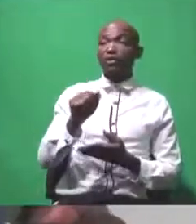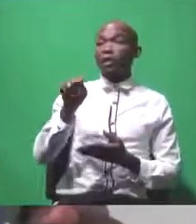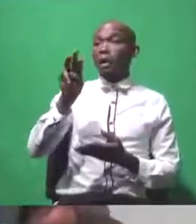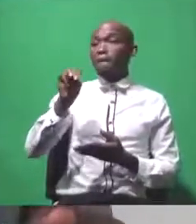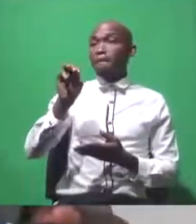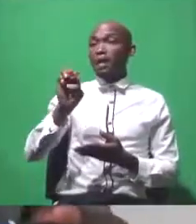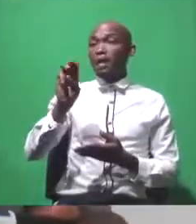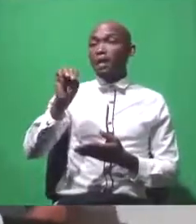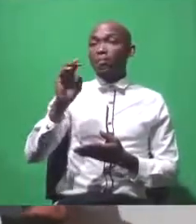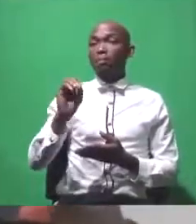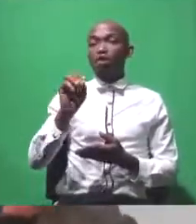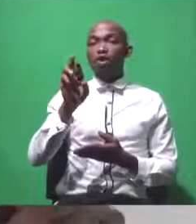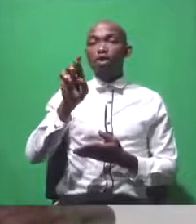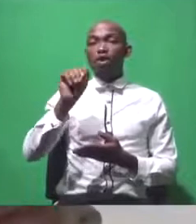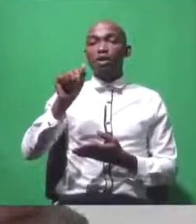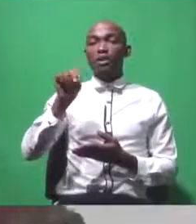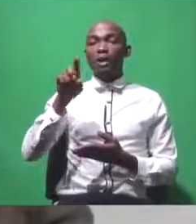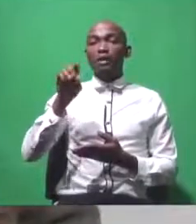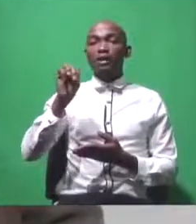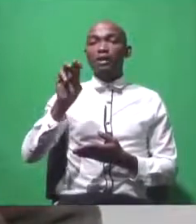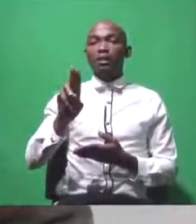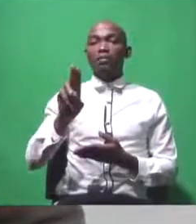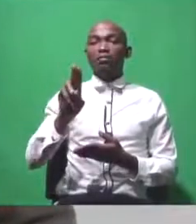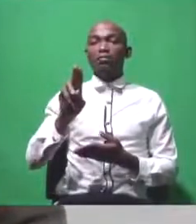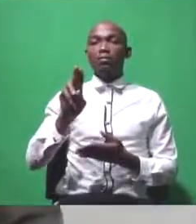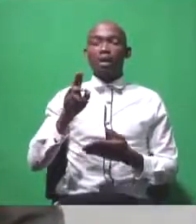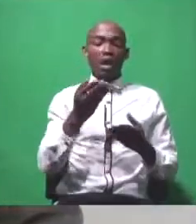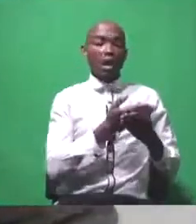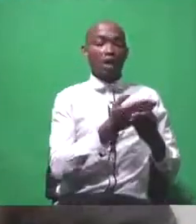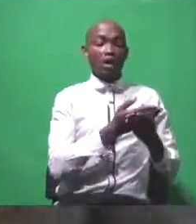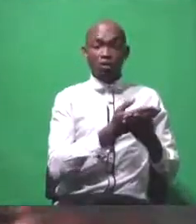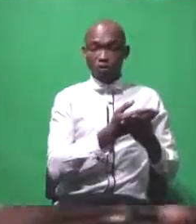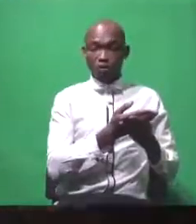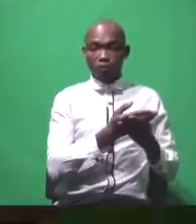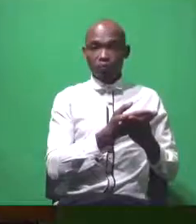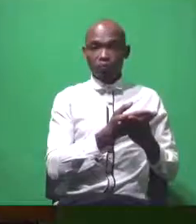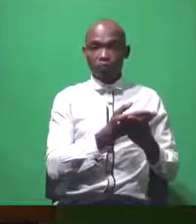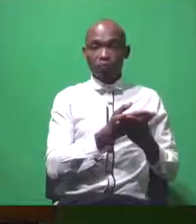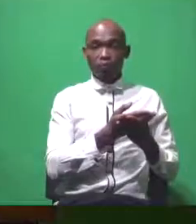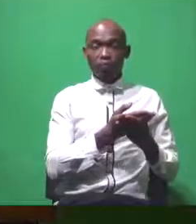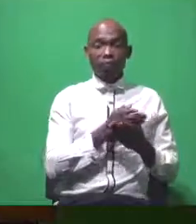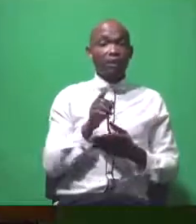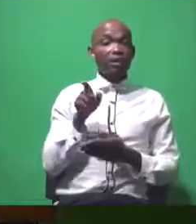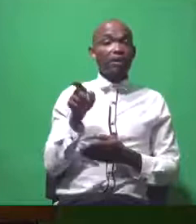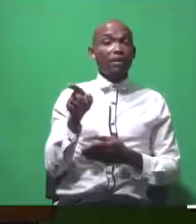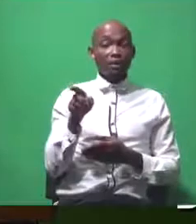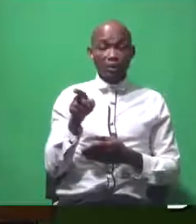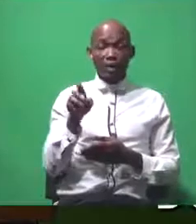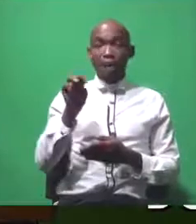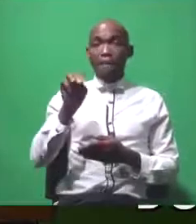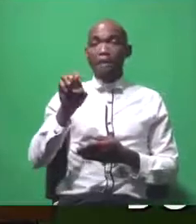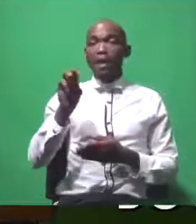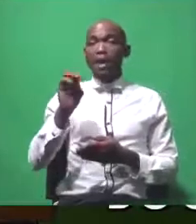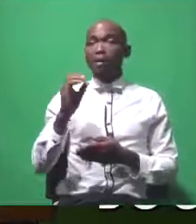account. What is a memorandum account? The memorandum account